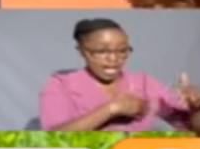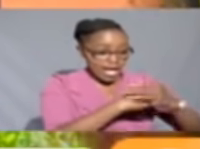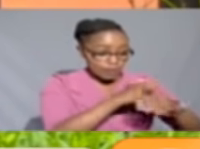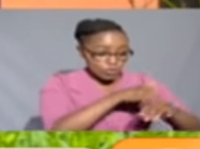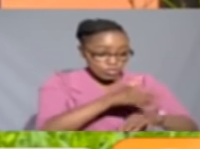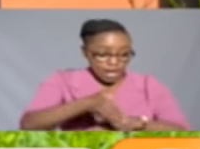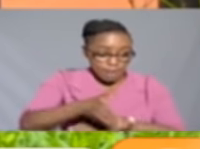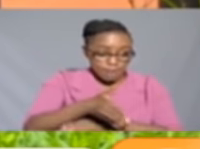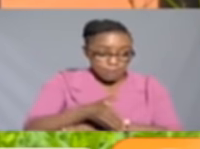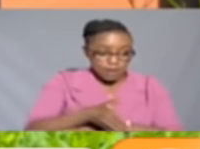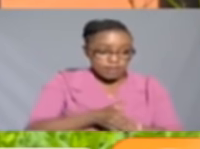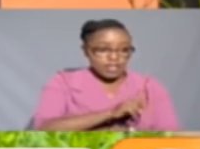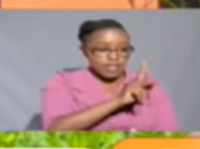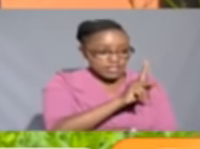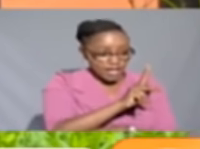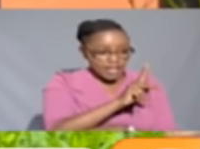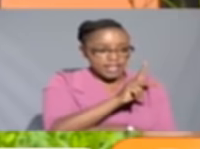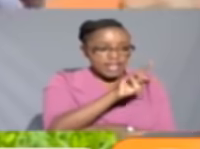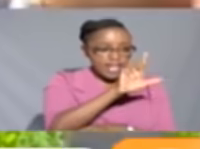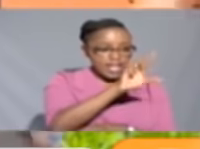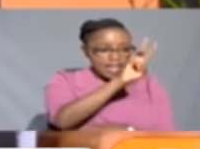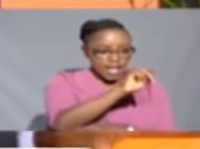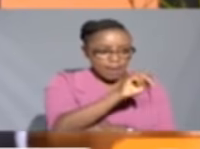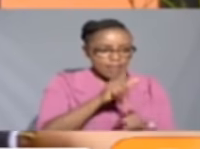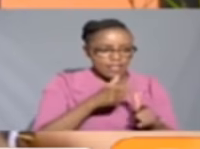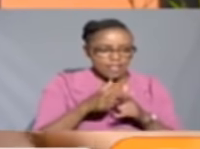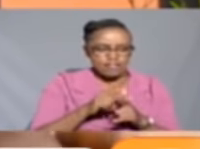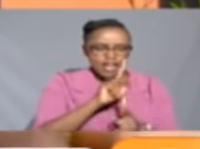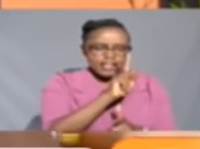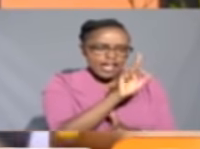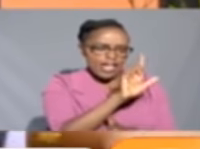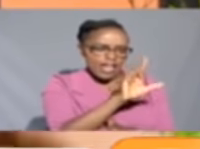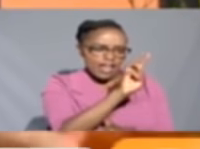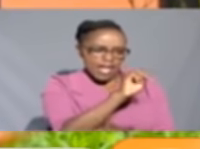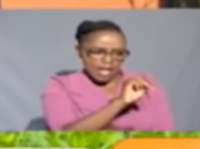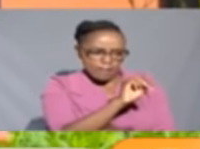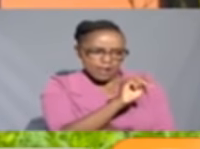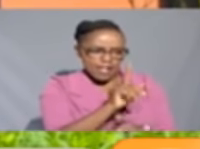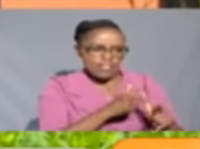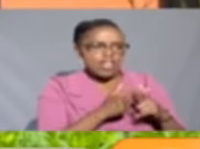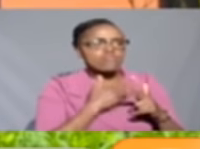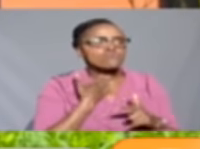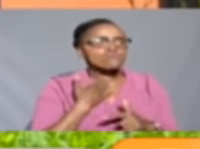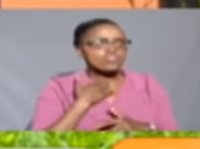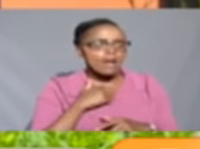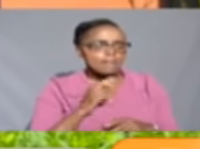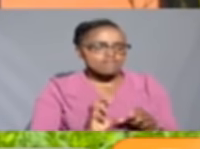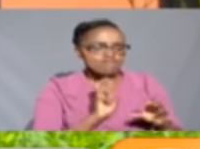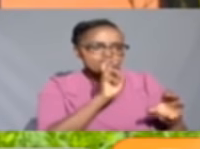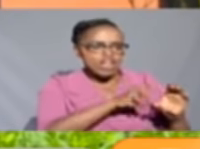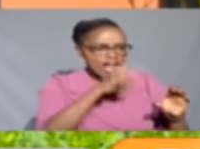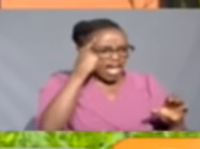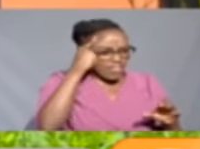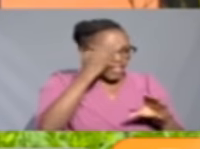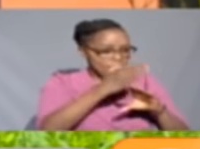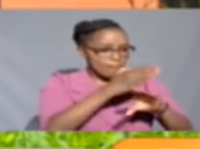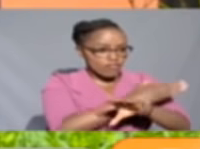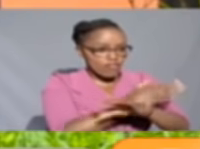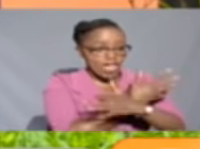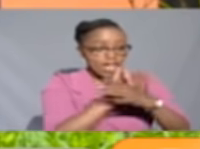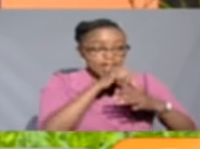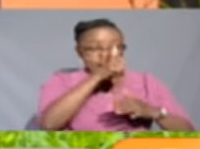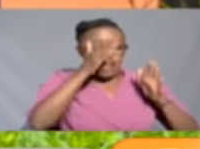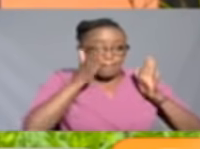midnight. KLM. Then they take me to KLM and they want me to board, I think, before